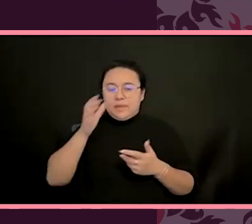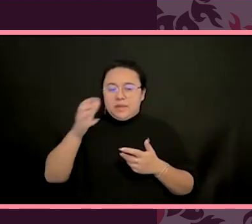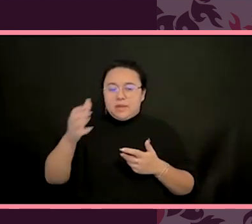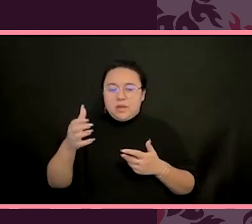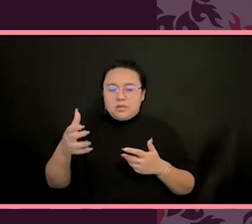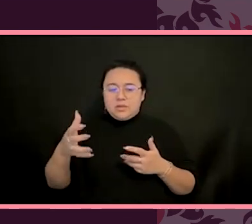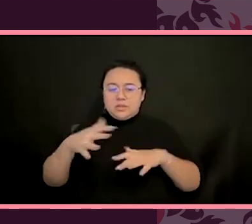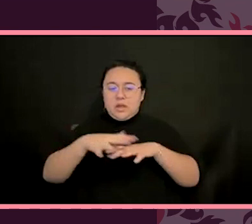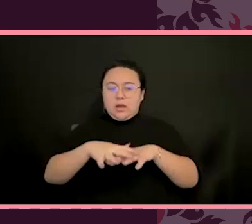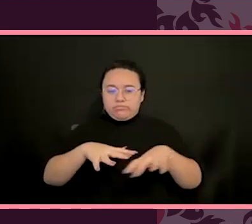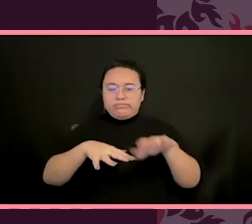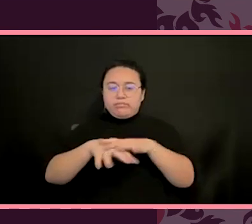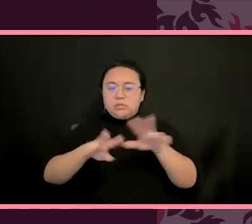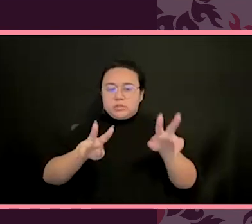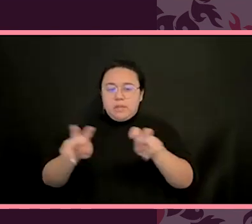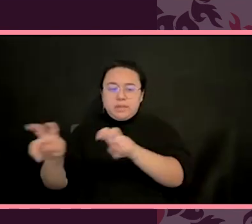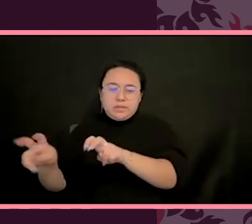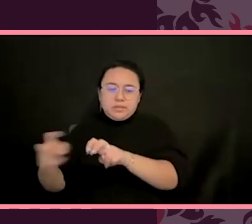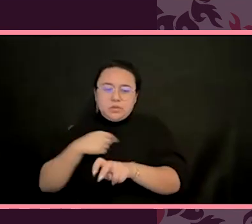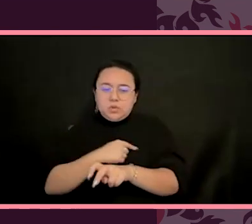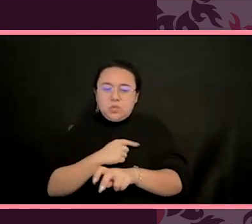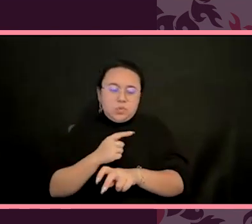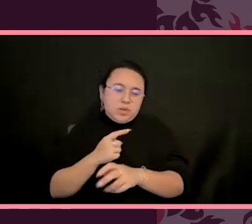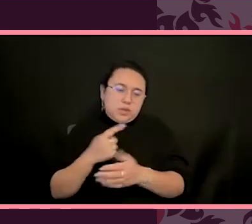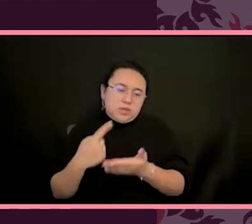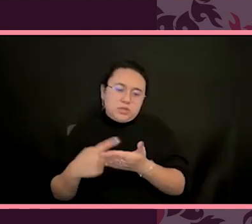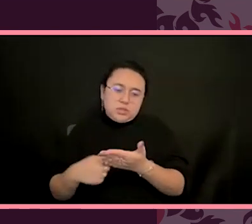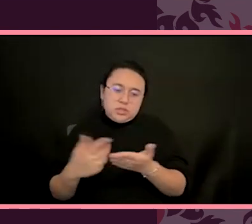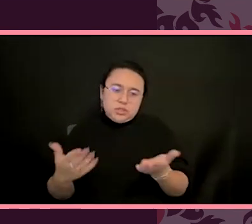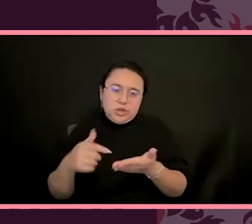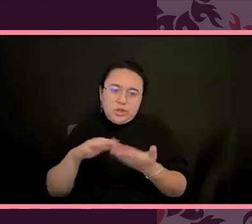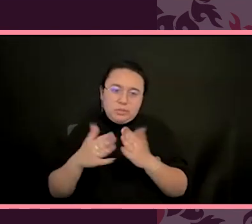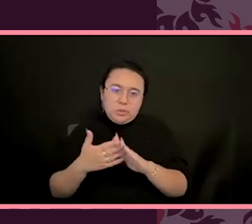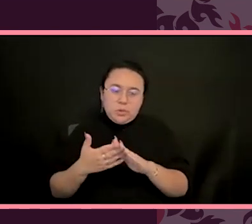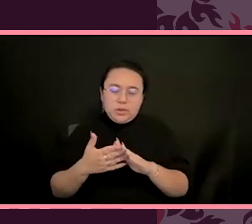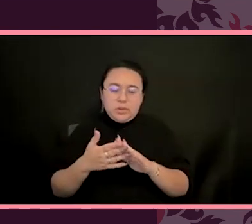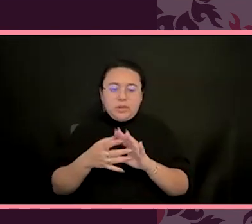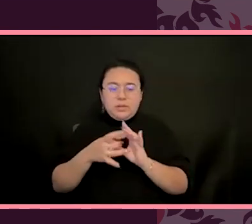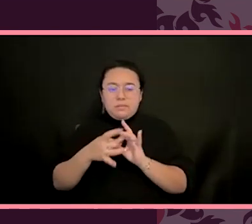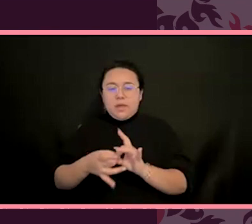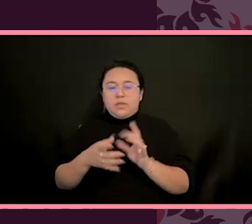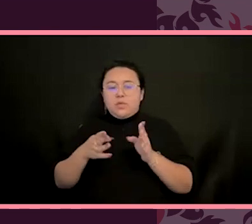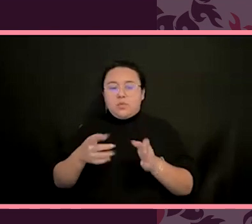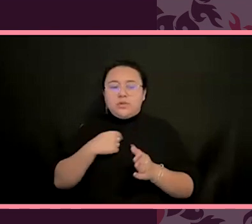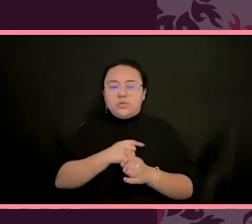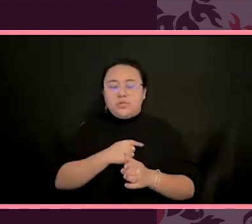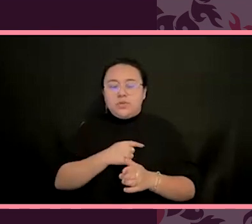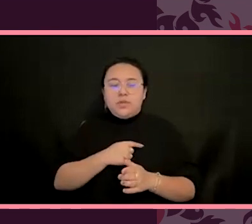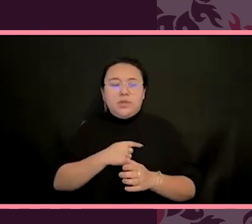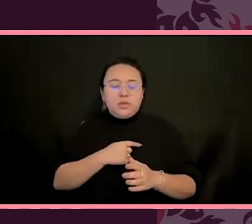is topics that we bring to this community around the ways that we are driven